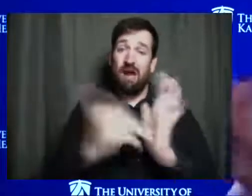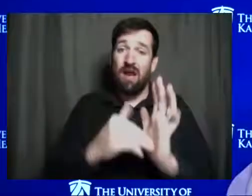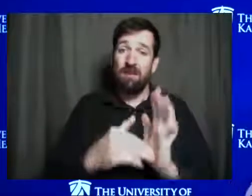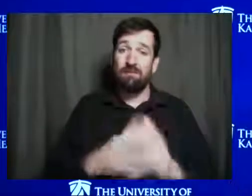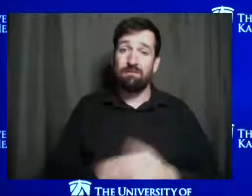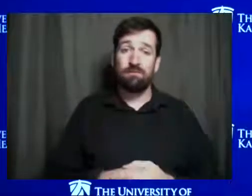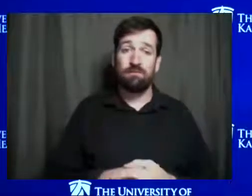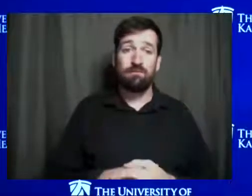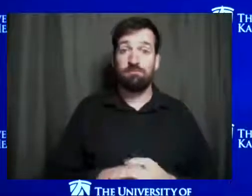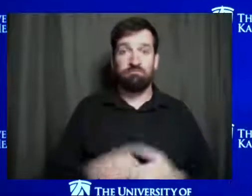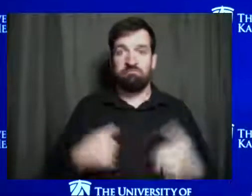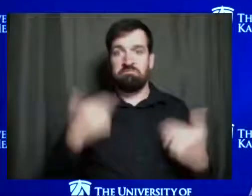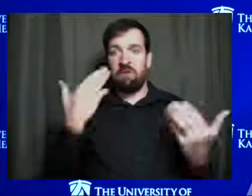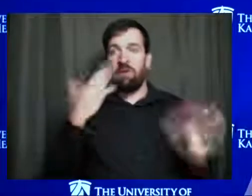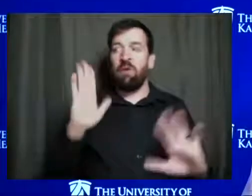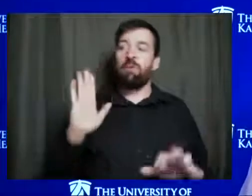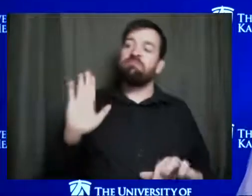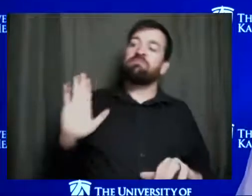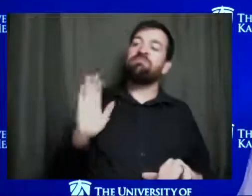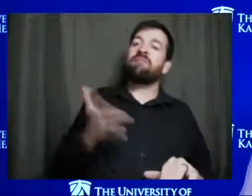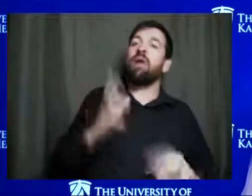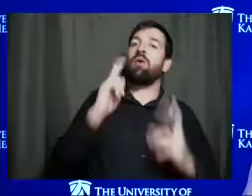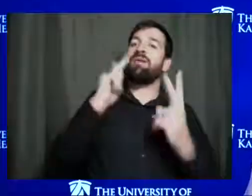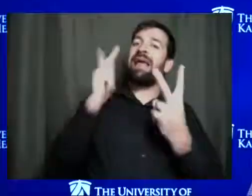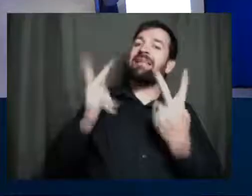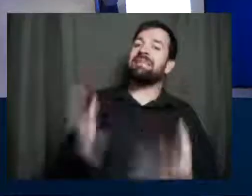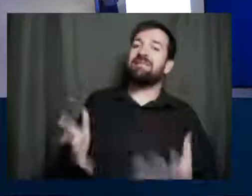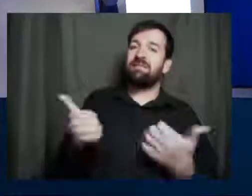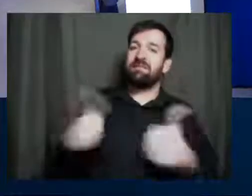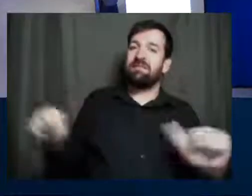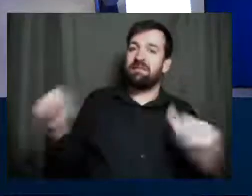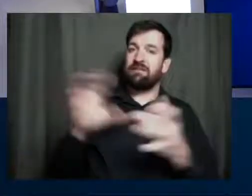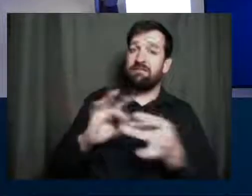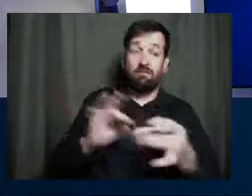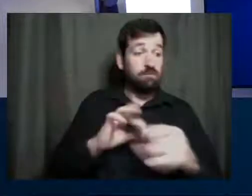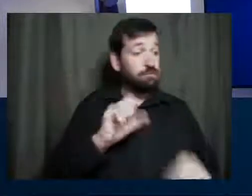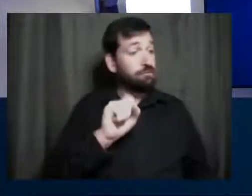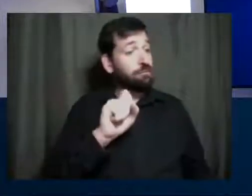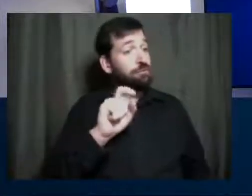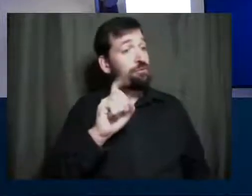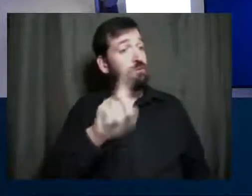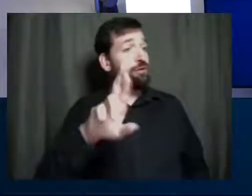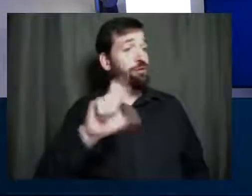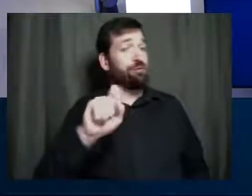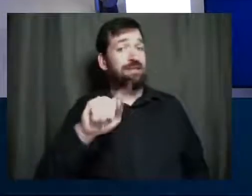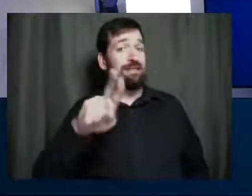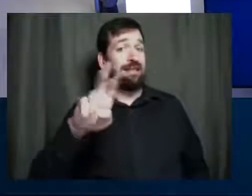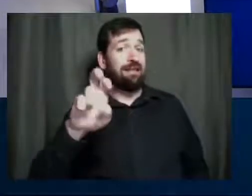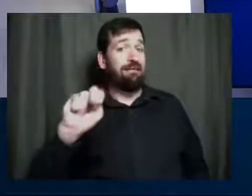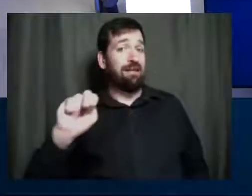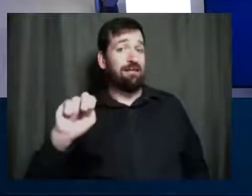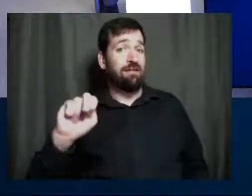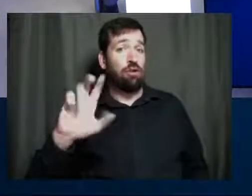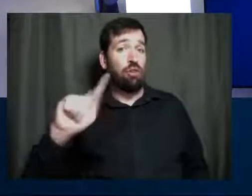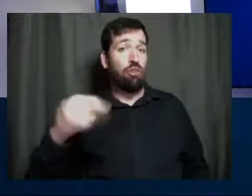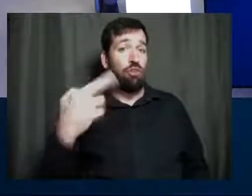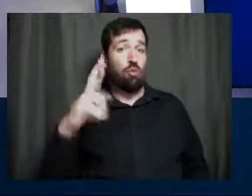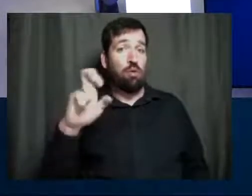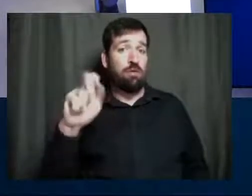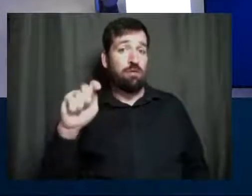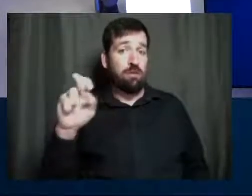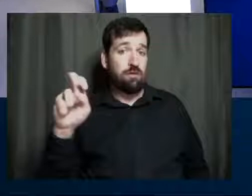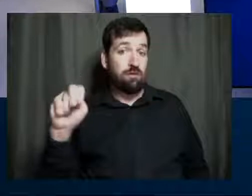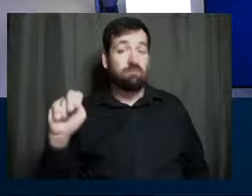know if our guest today has any thoughts as well. Dr. Steven Thornton, good morning to you. Good morning. Well, I would echo